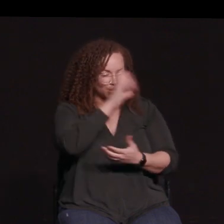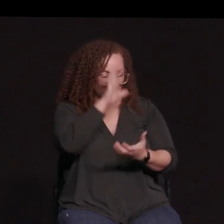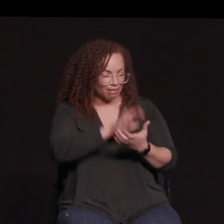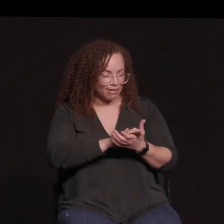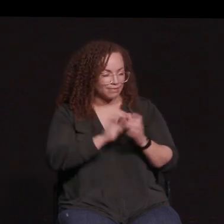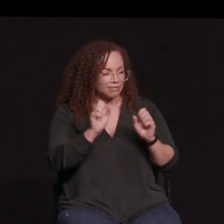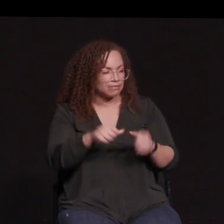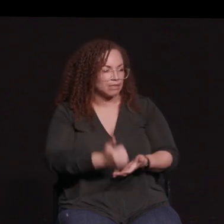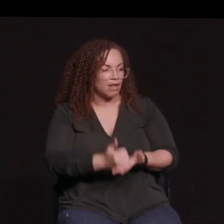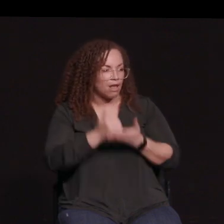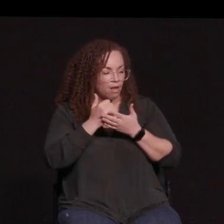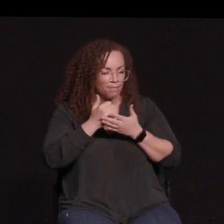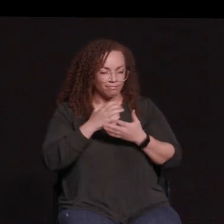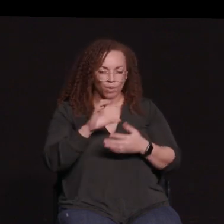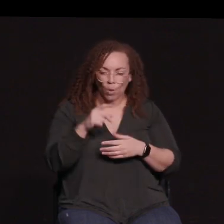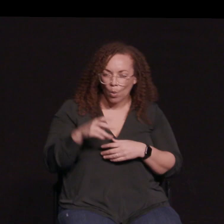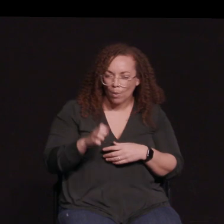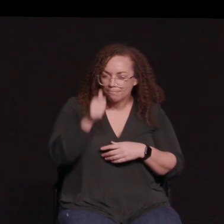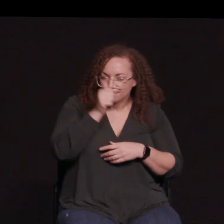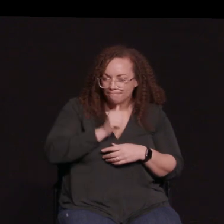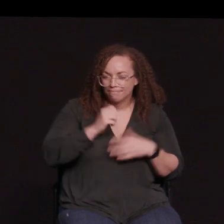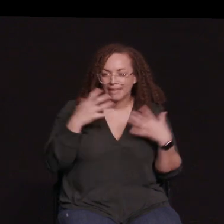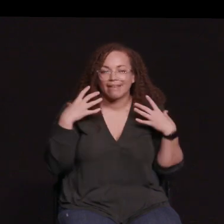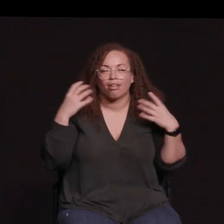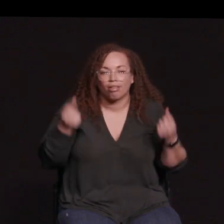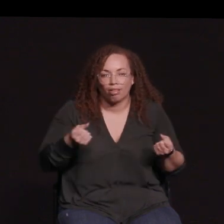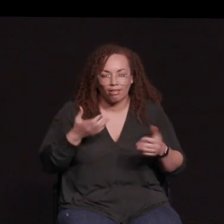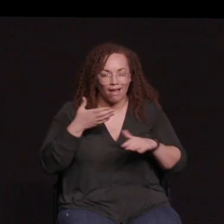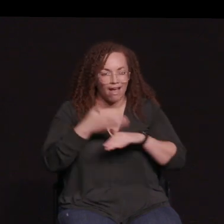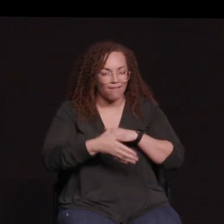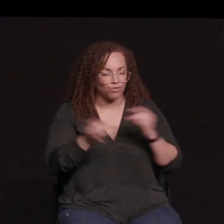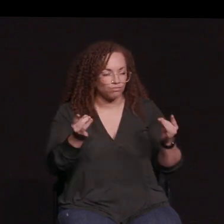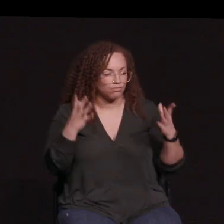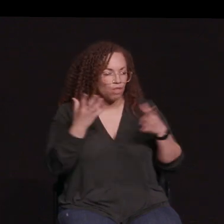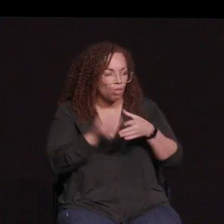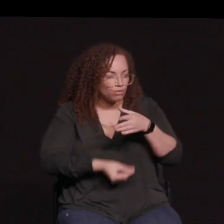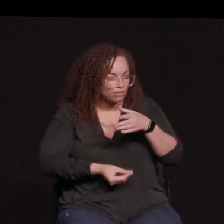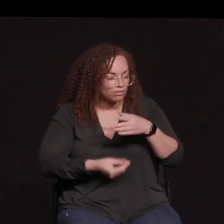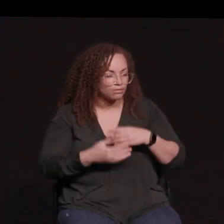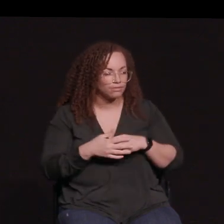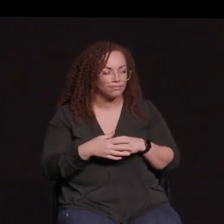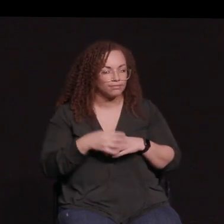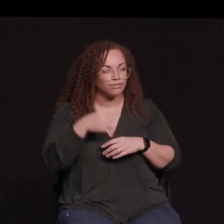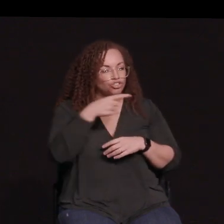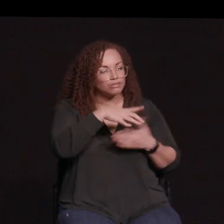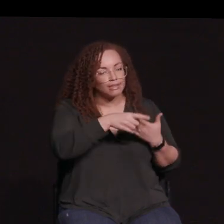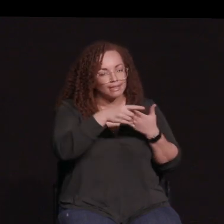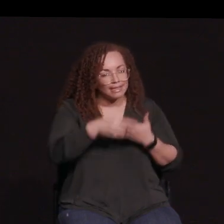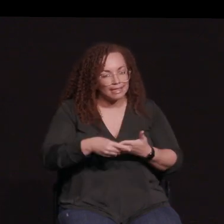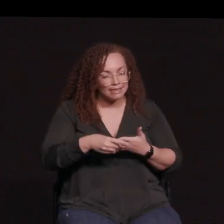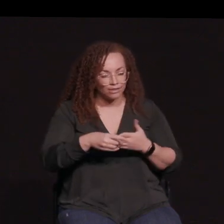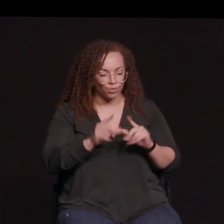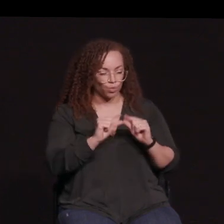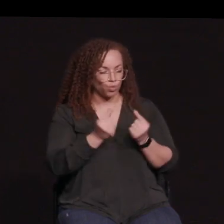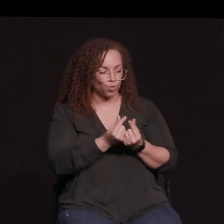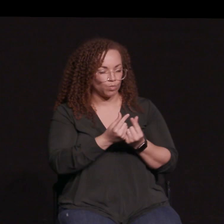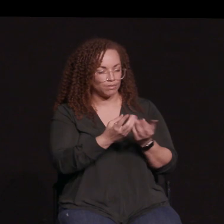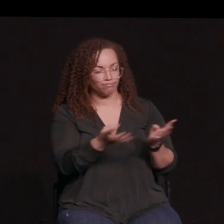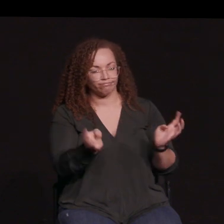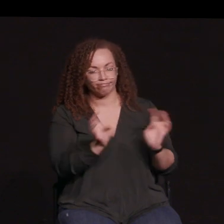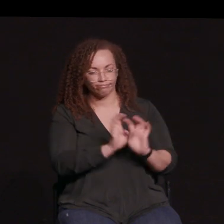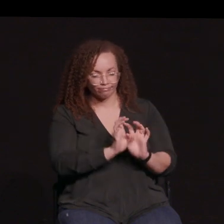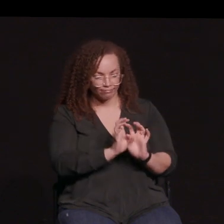heal, and reinvent themselves after tragic loss, she co-leads grief support circles, resource